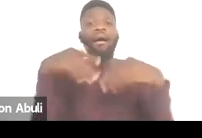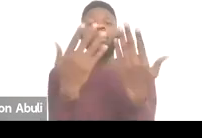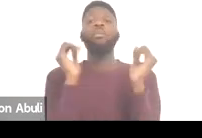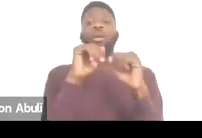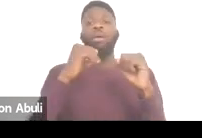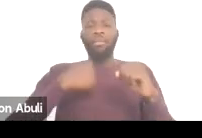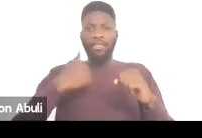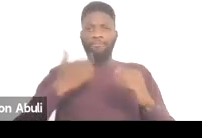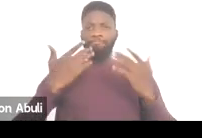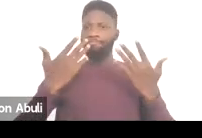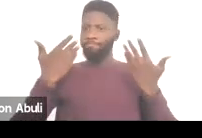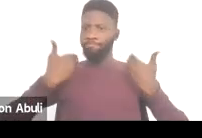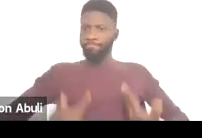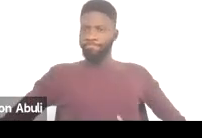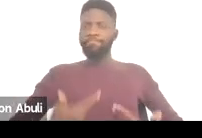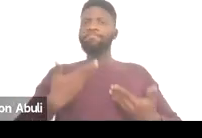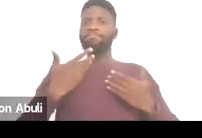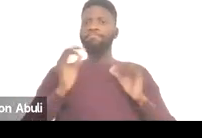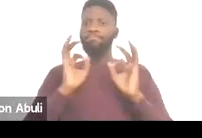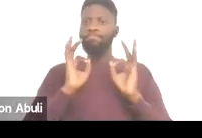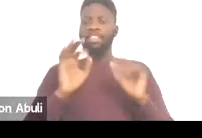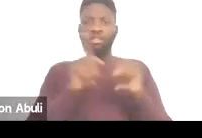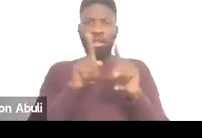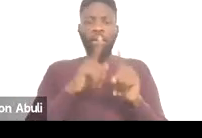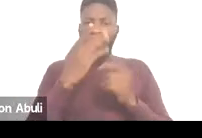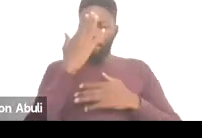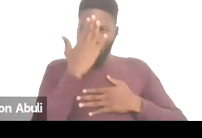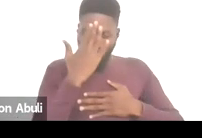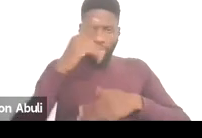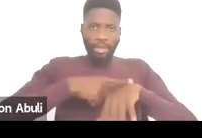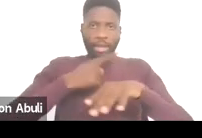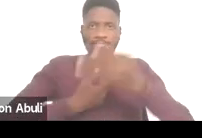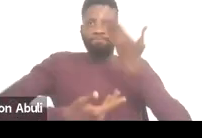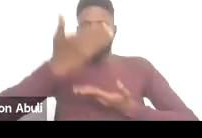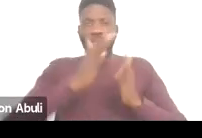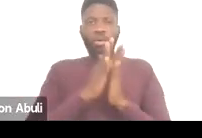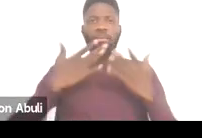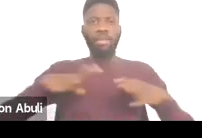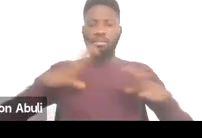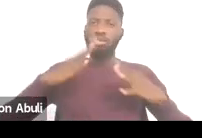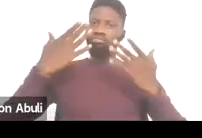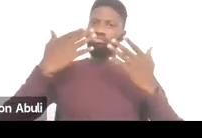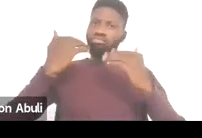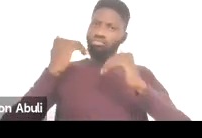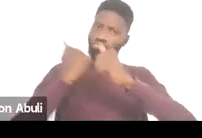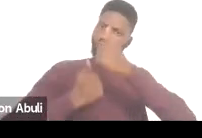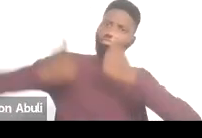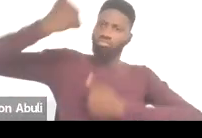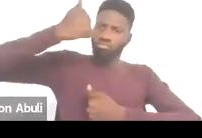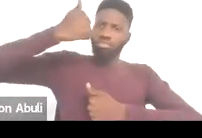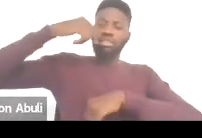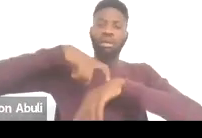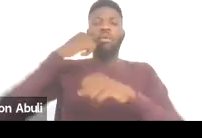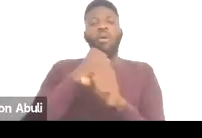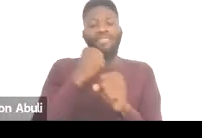presentable and polite when engaging with seniors and counterparts in the world of work from this